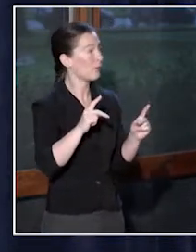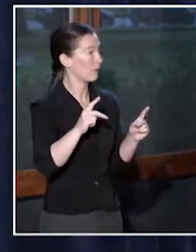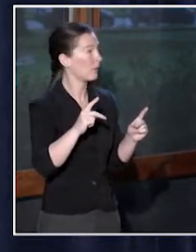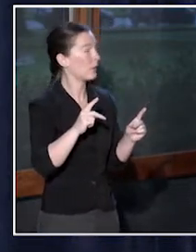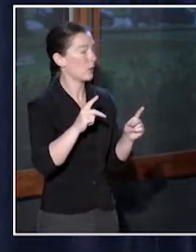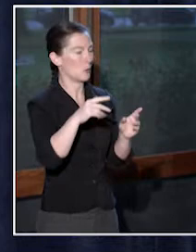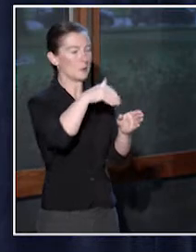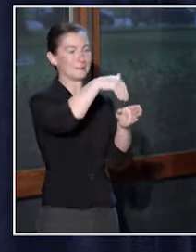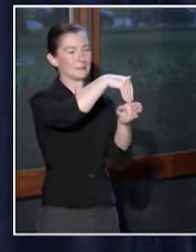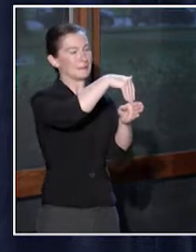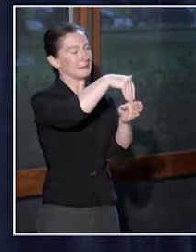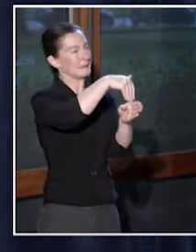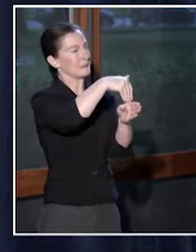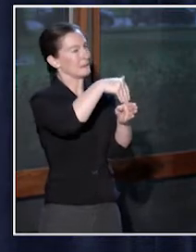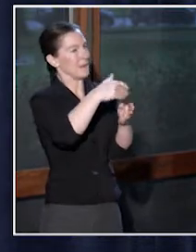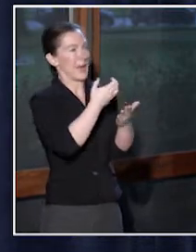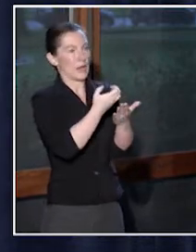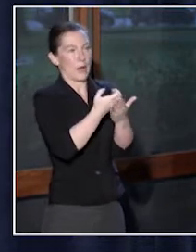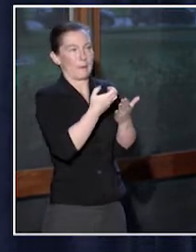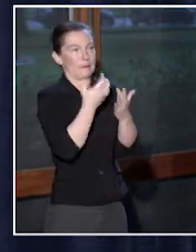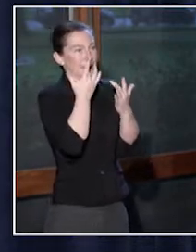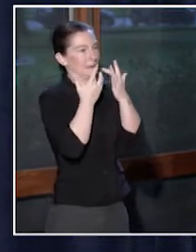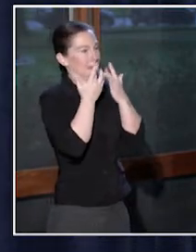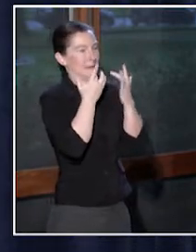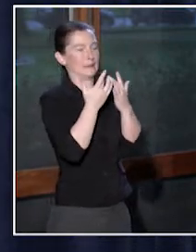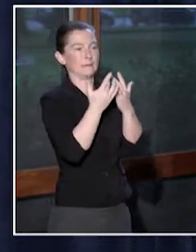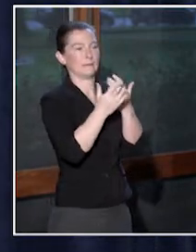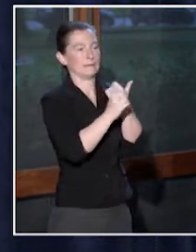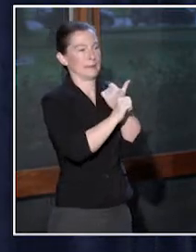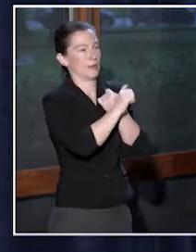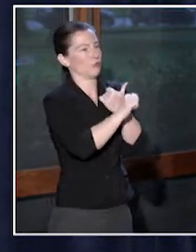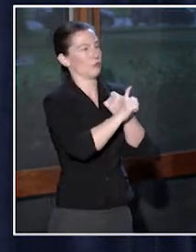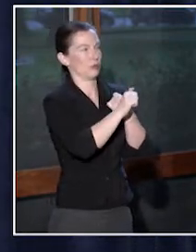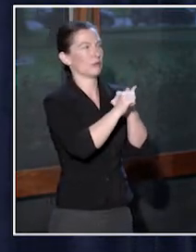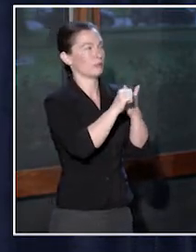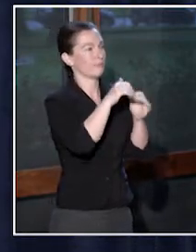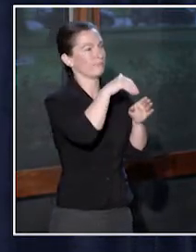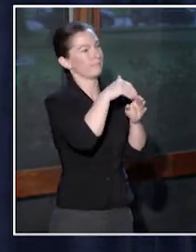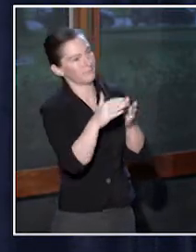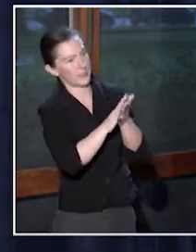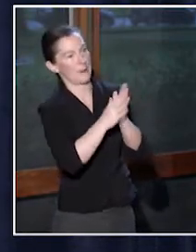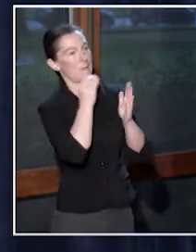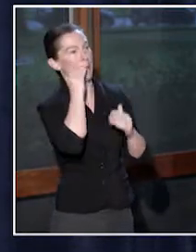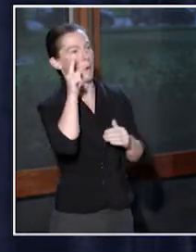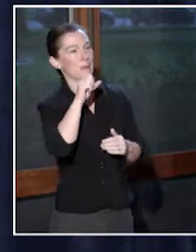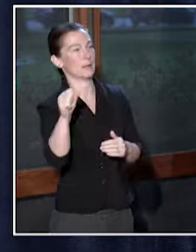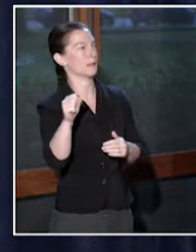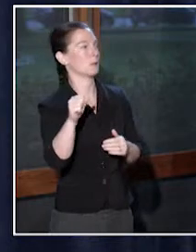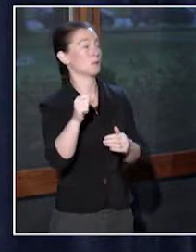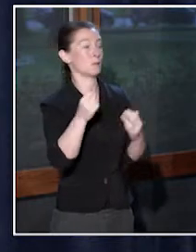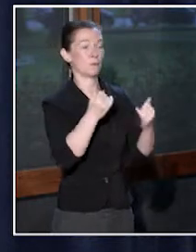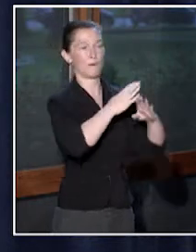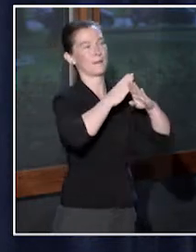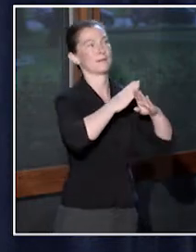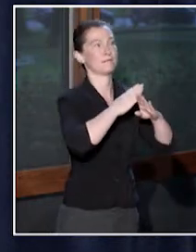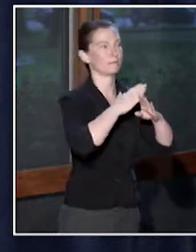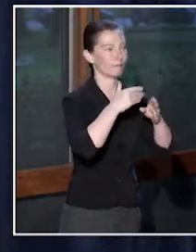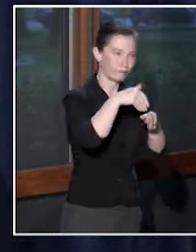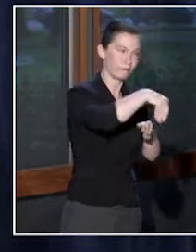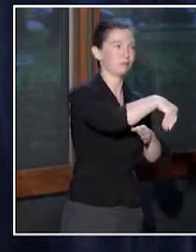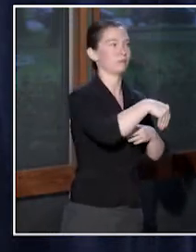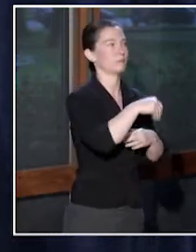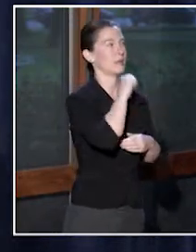the edge economically and in danger of becoming homeless who will not become homeless. 6,000